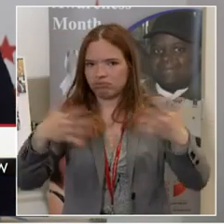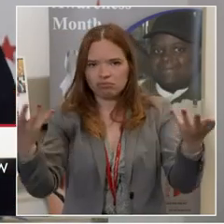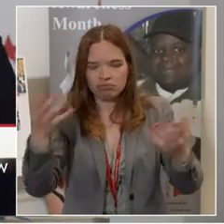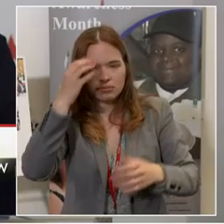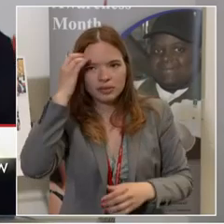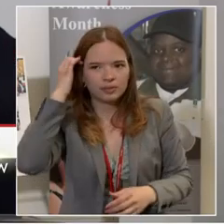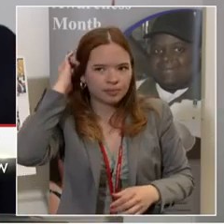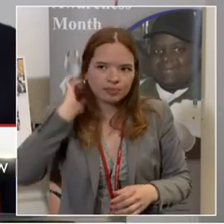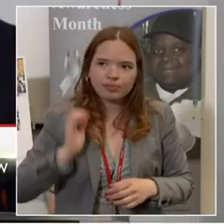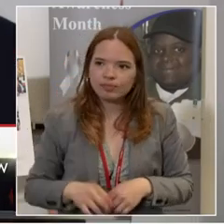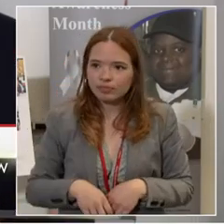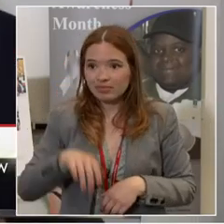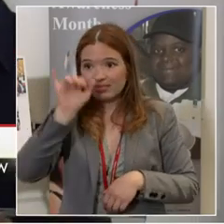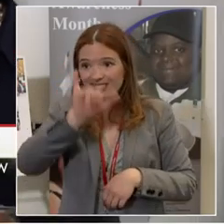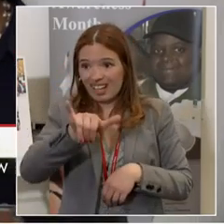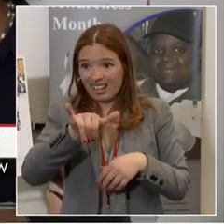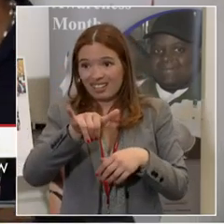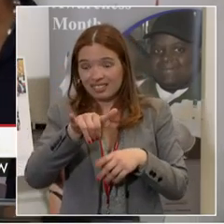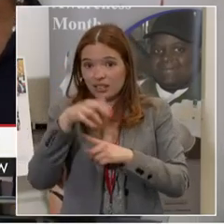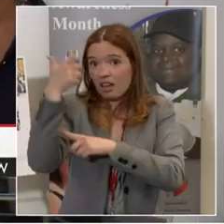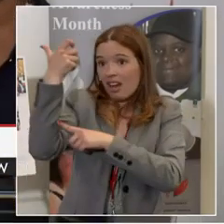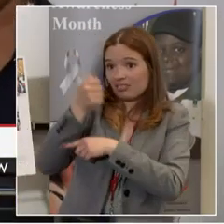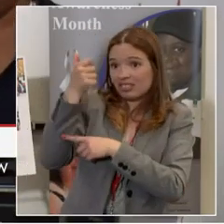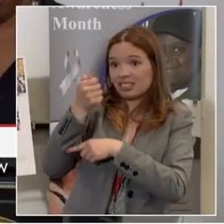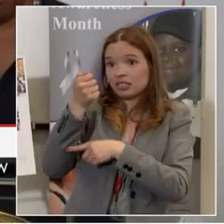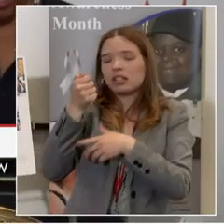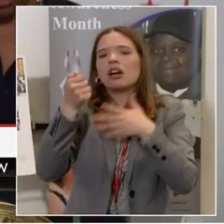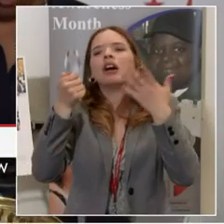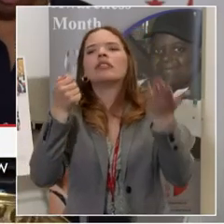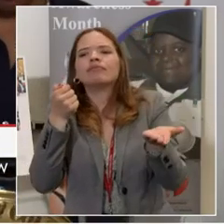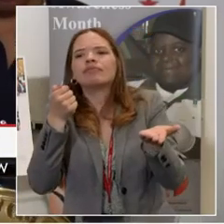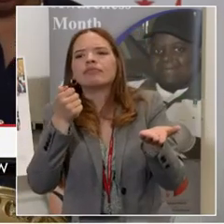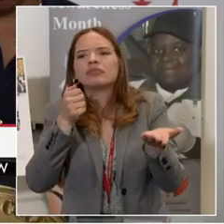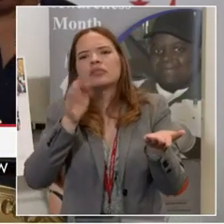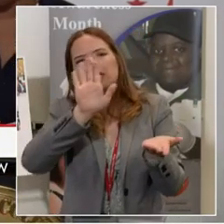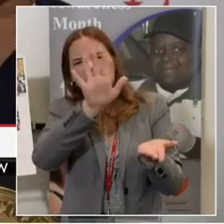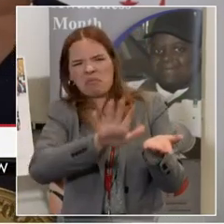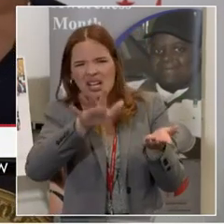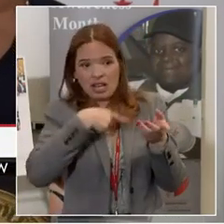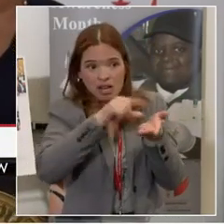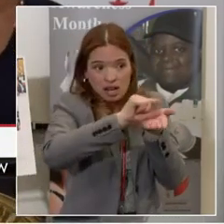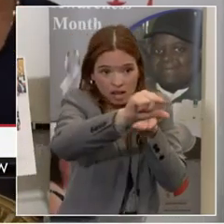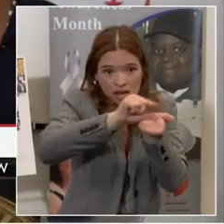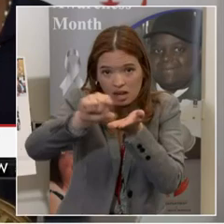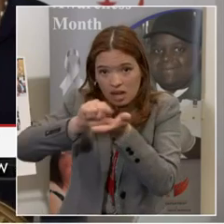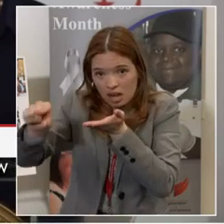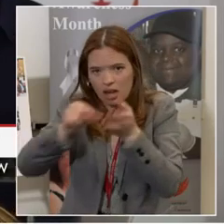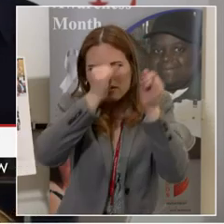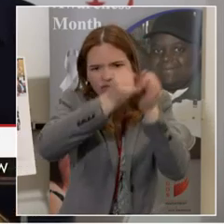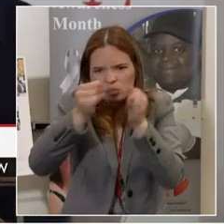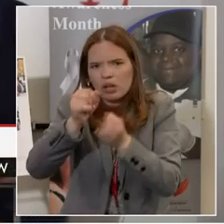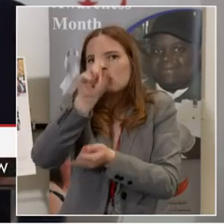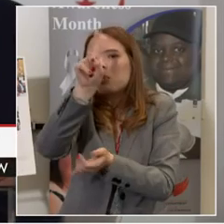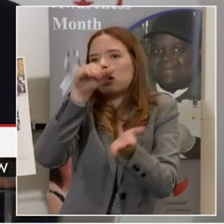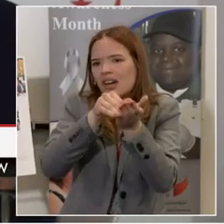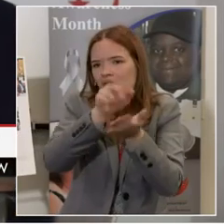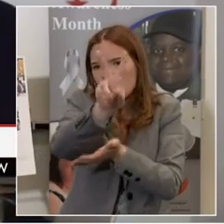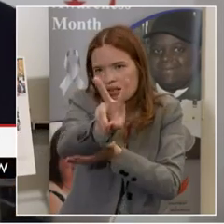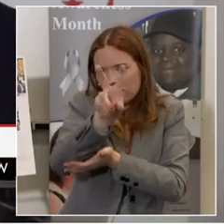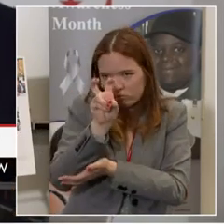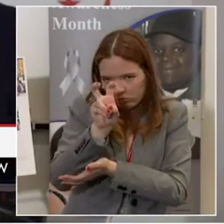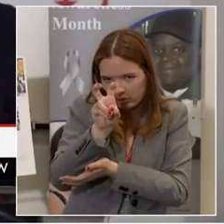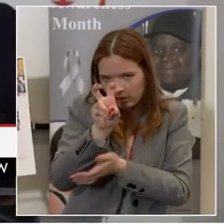This additional funding will provide approximately 1,200 individuals with increased personal needs